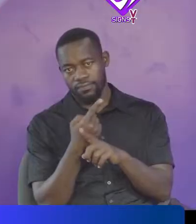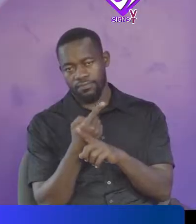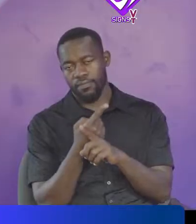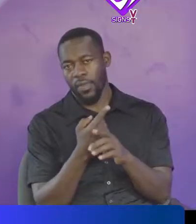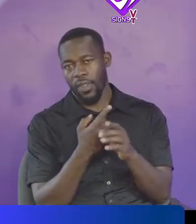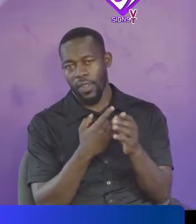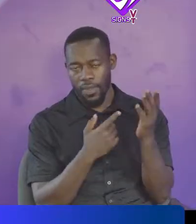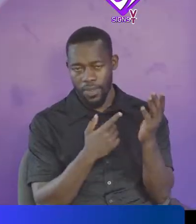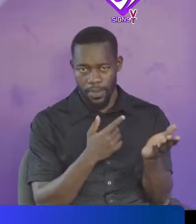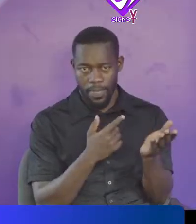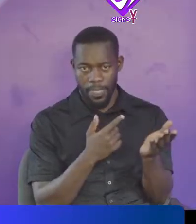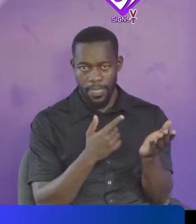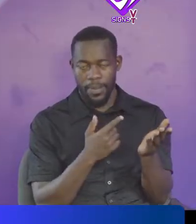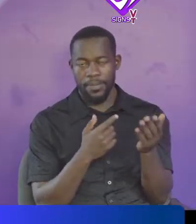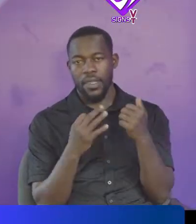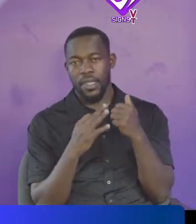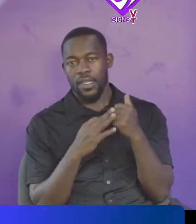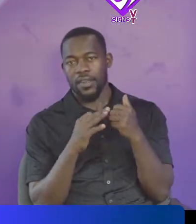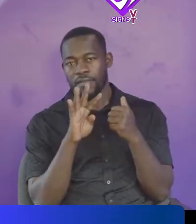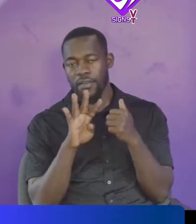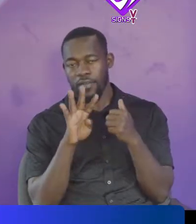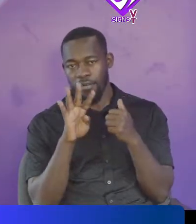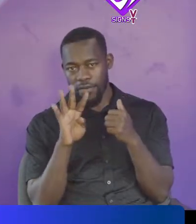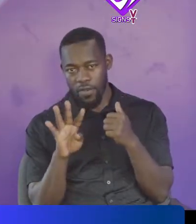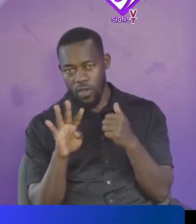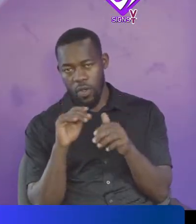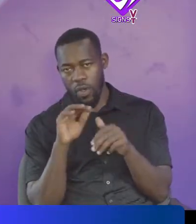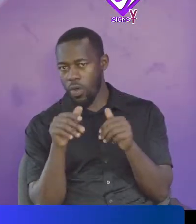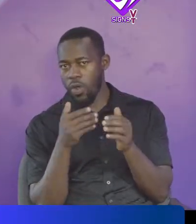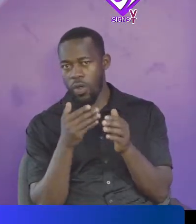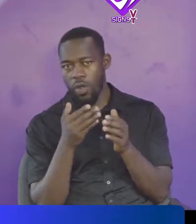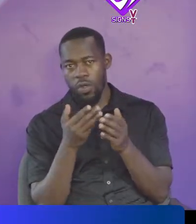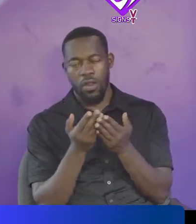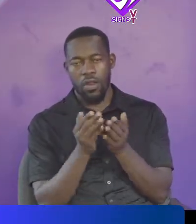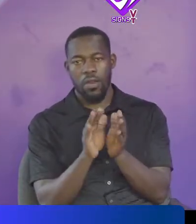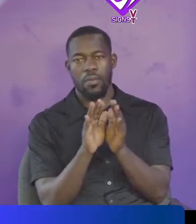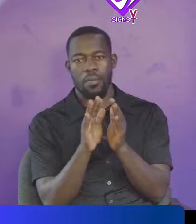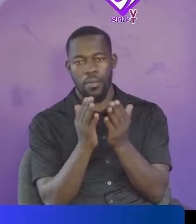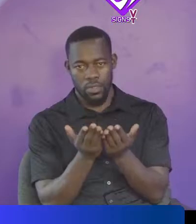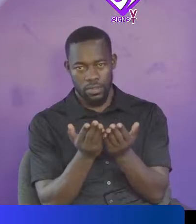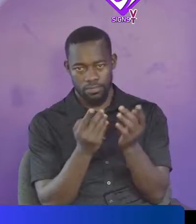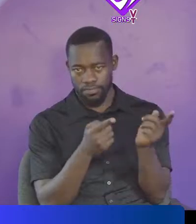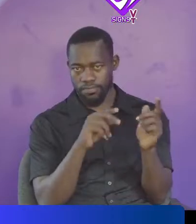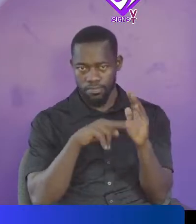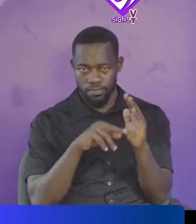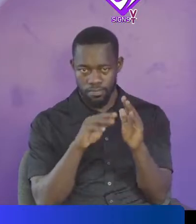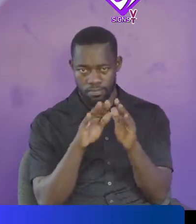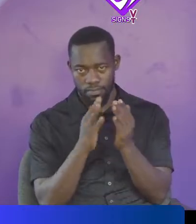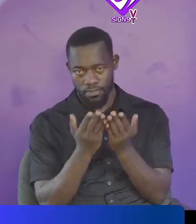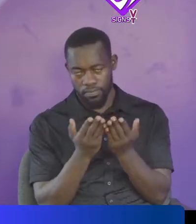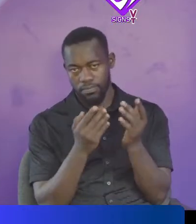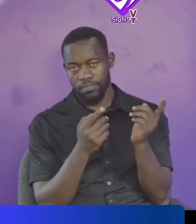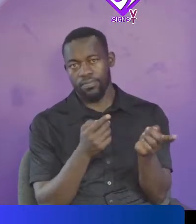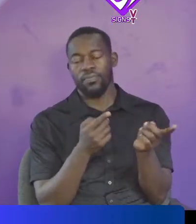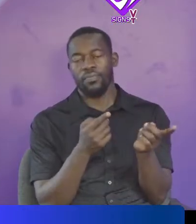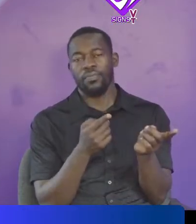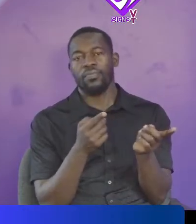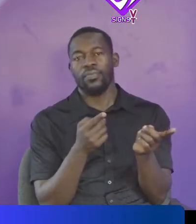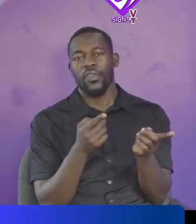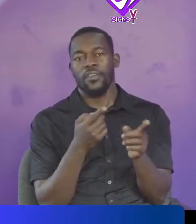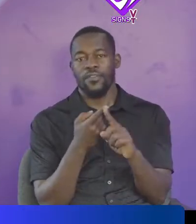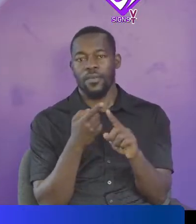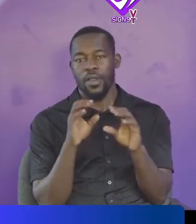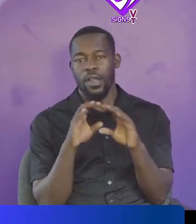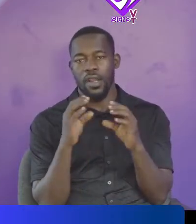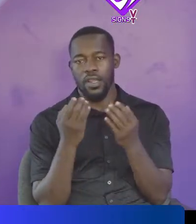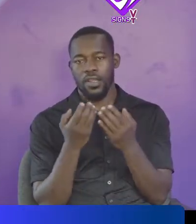Us who went through 844, we have all our textbooks are there. From when I was in class 1 to when